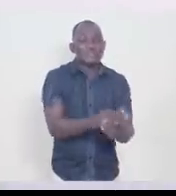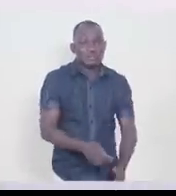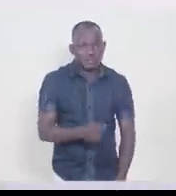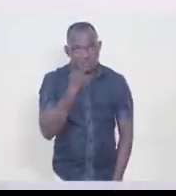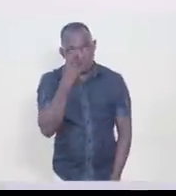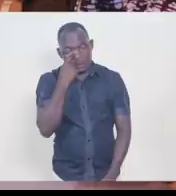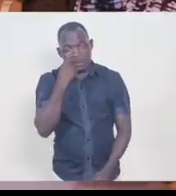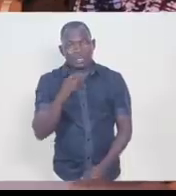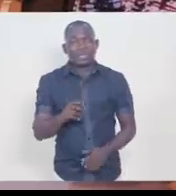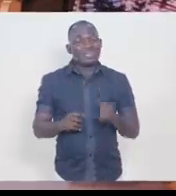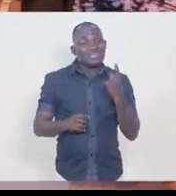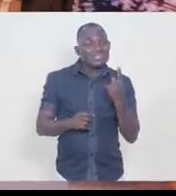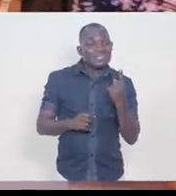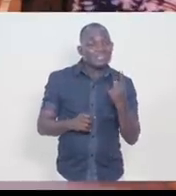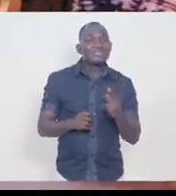Ask around.